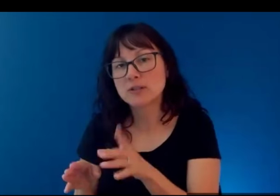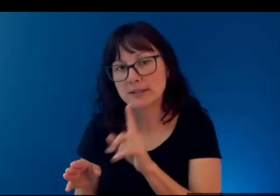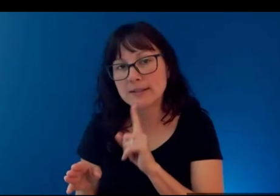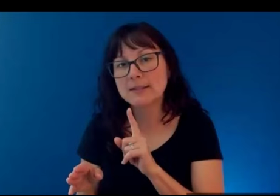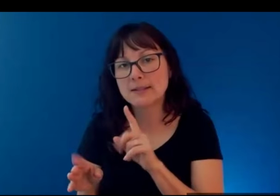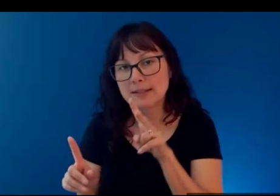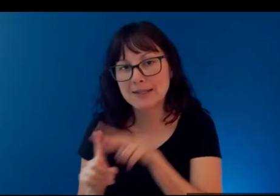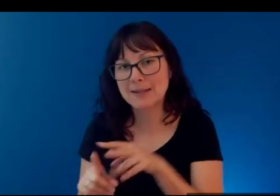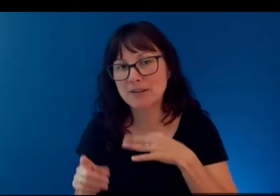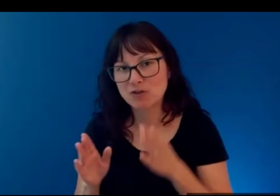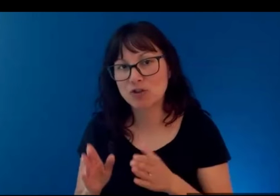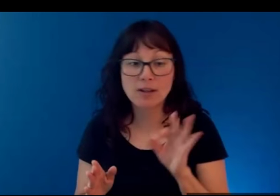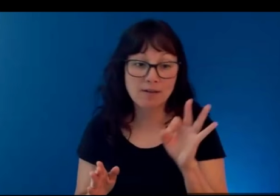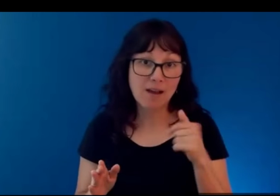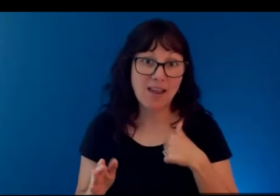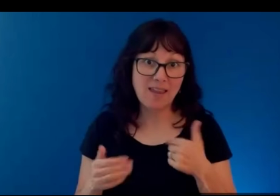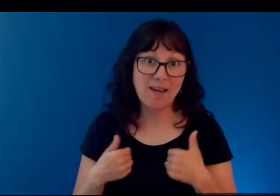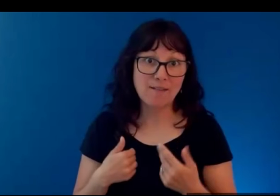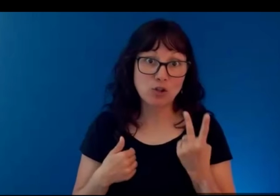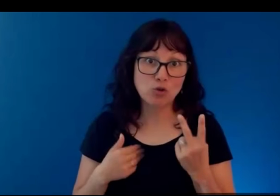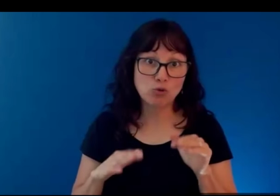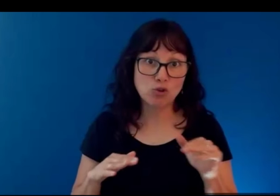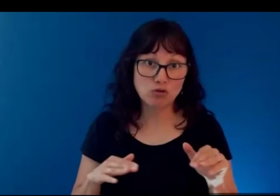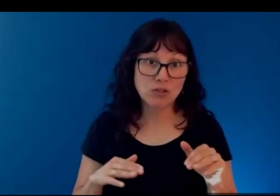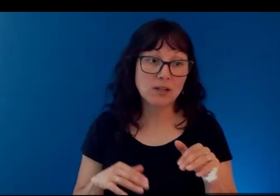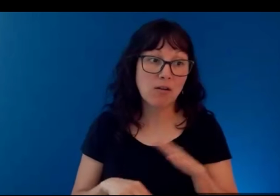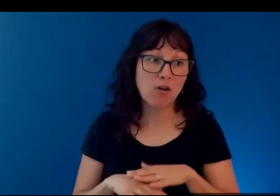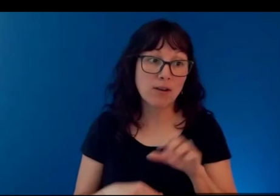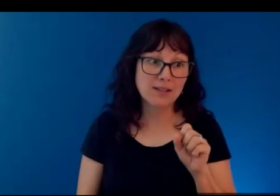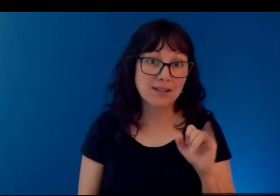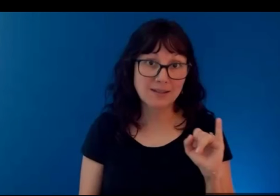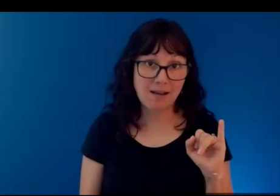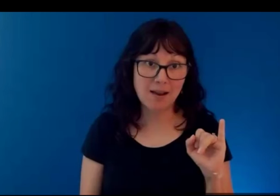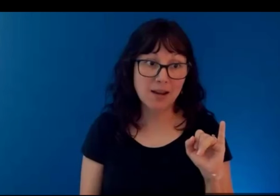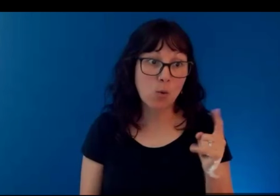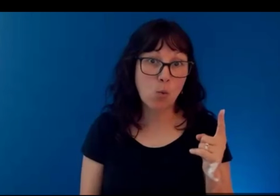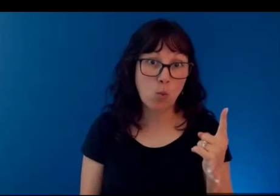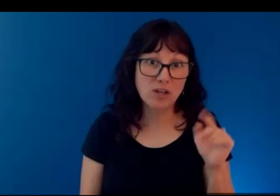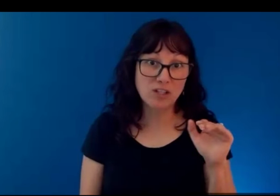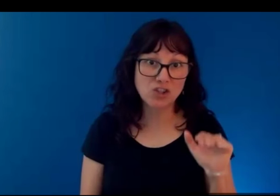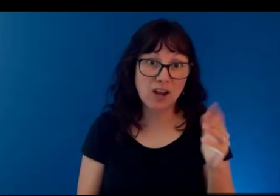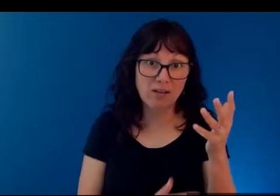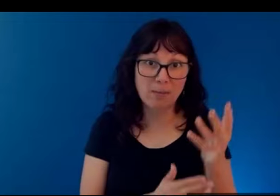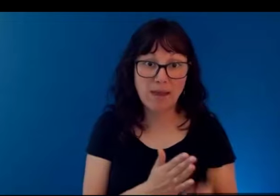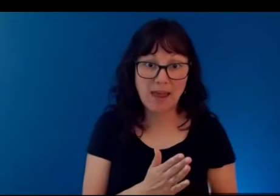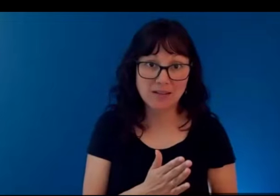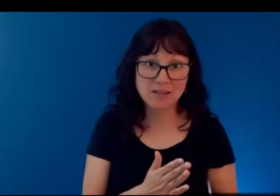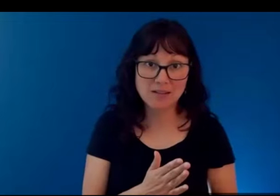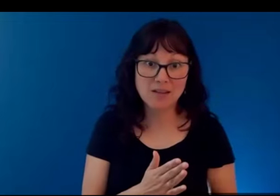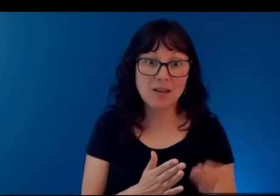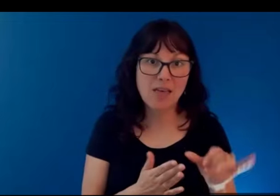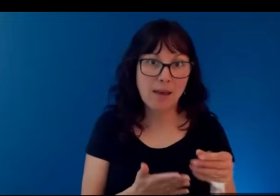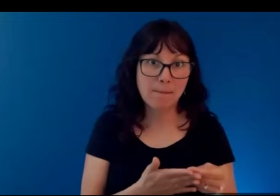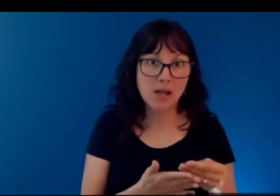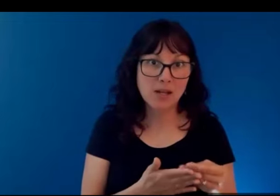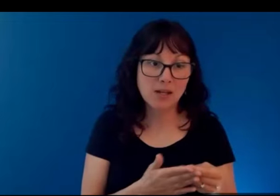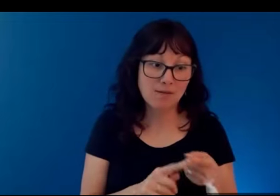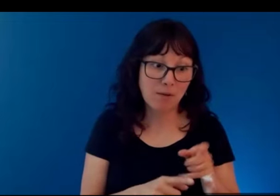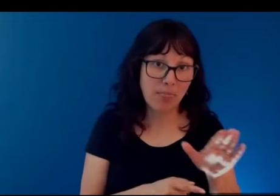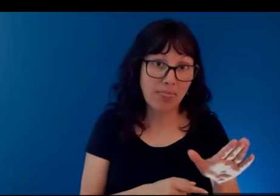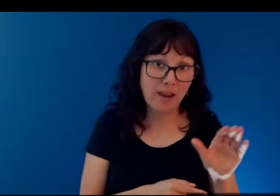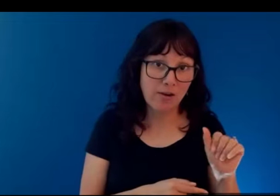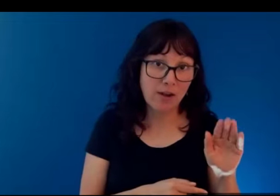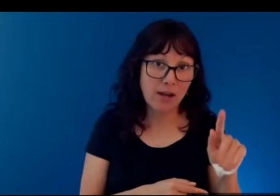had two children on SSI and one of them passed away, I could roll the funds from their